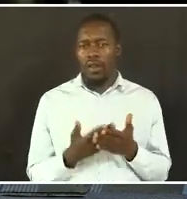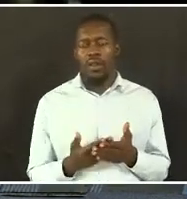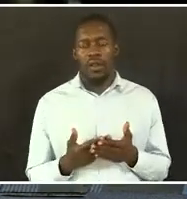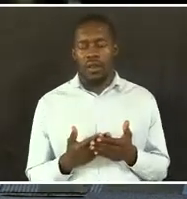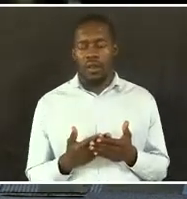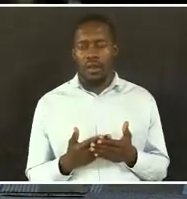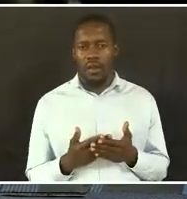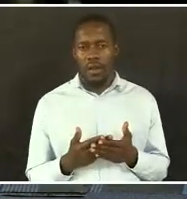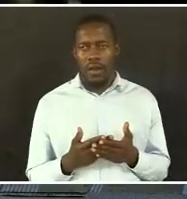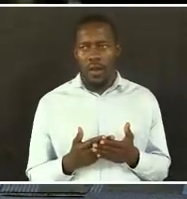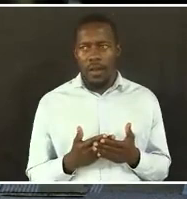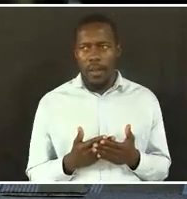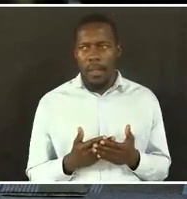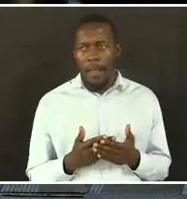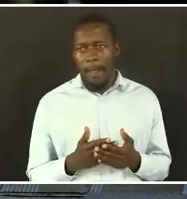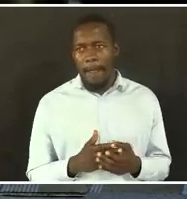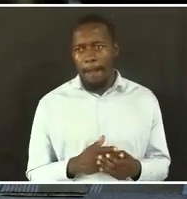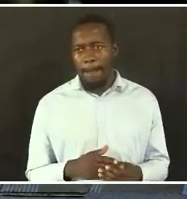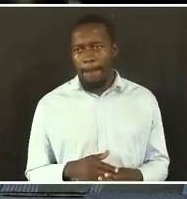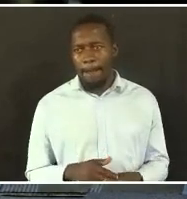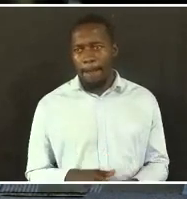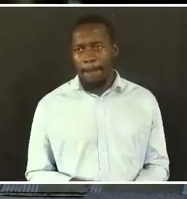principle of fidelity,